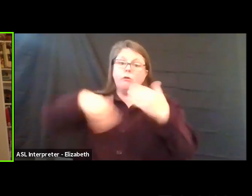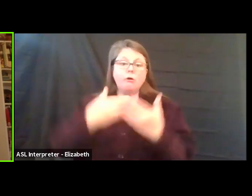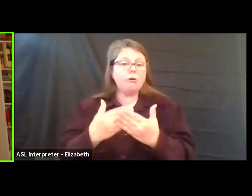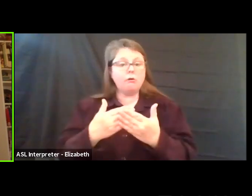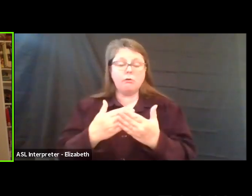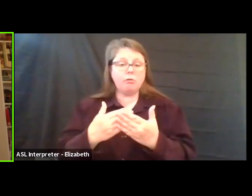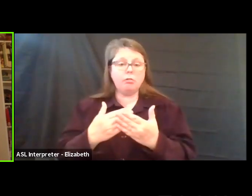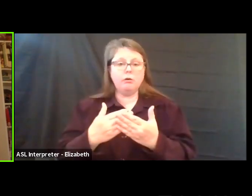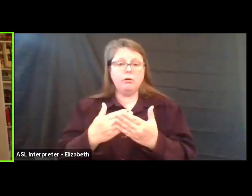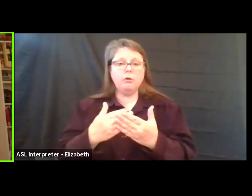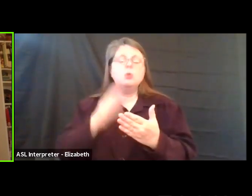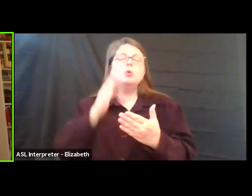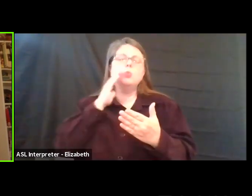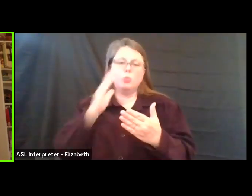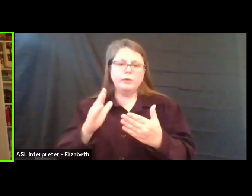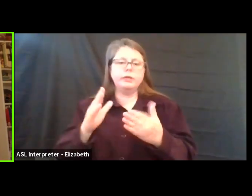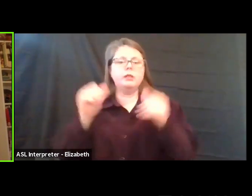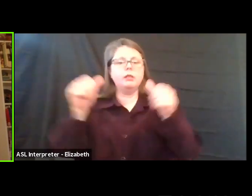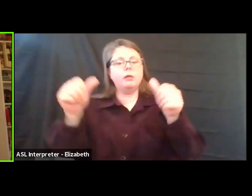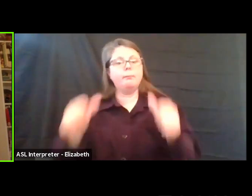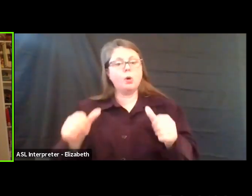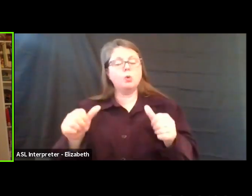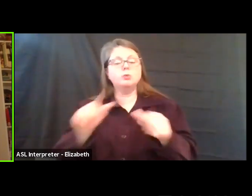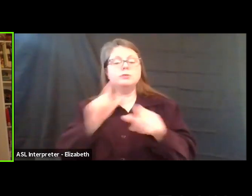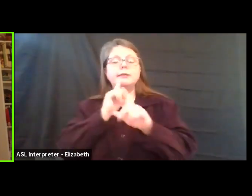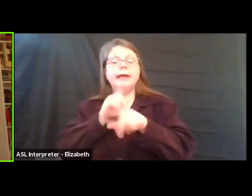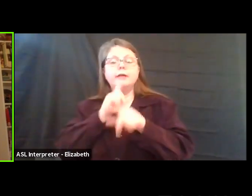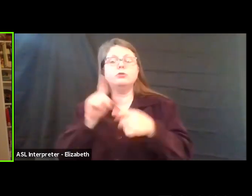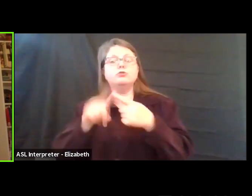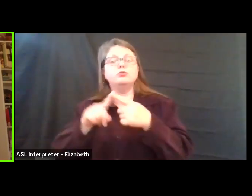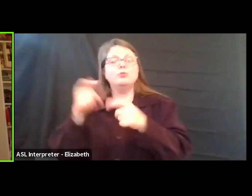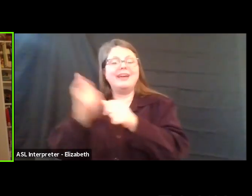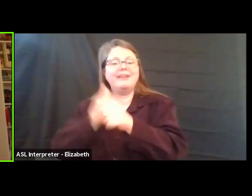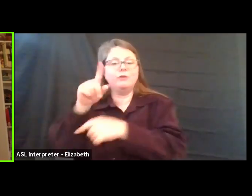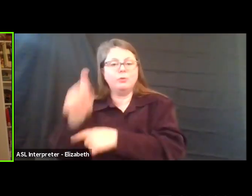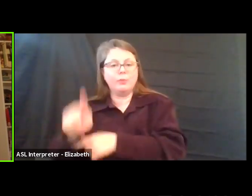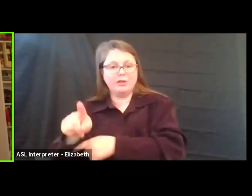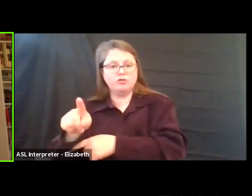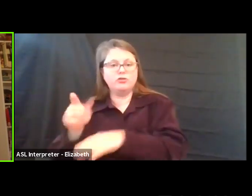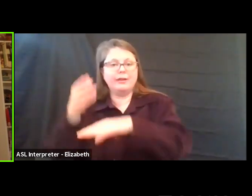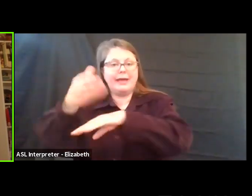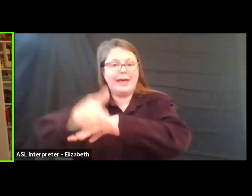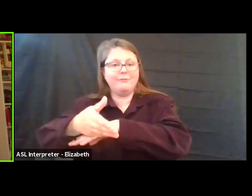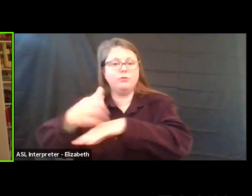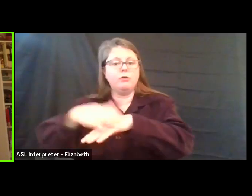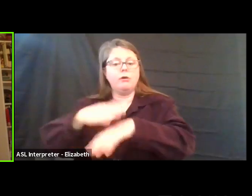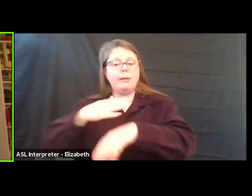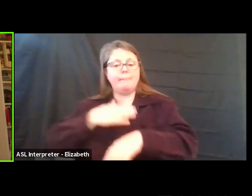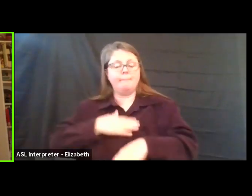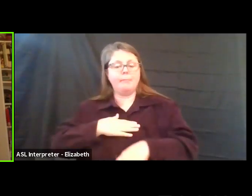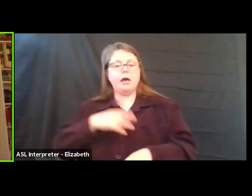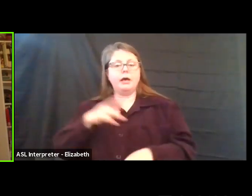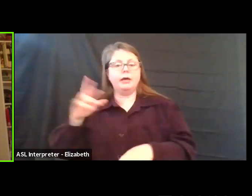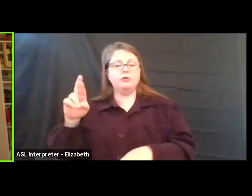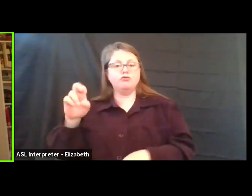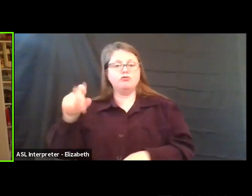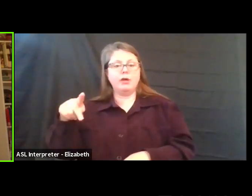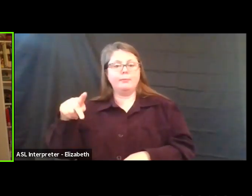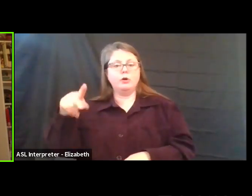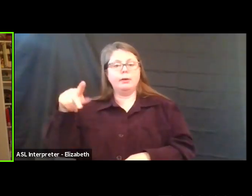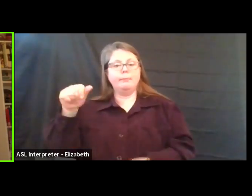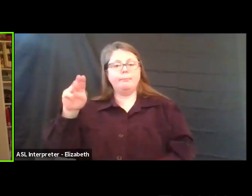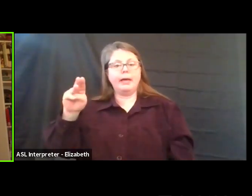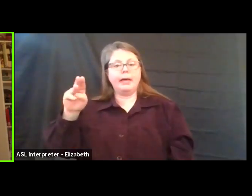post answers to every question after the forum on my Representative Pam Marsh Facebook page and on our